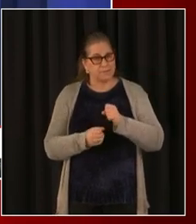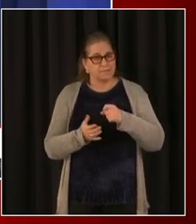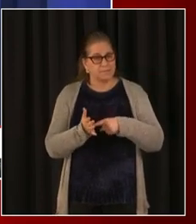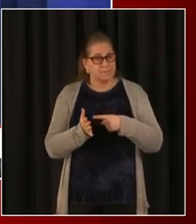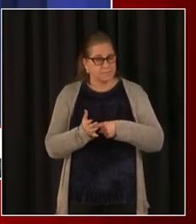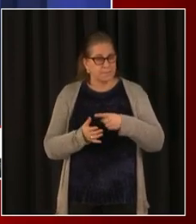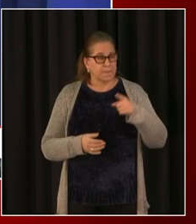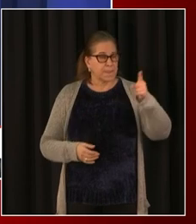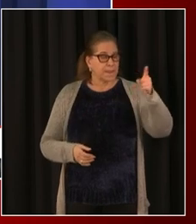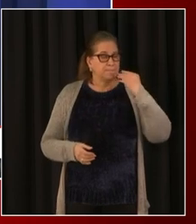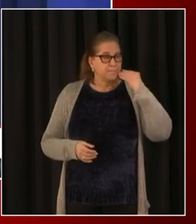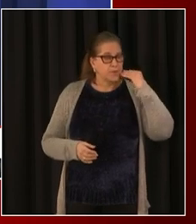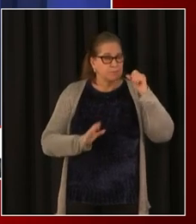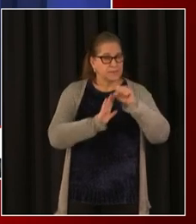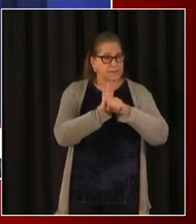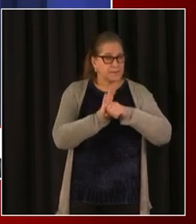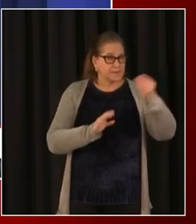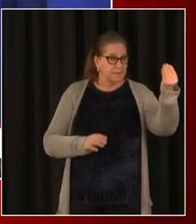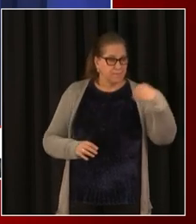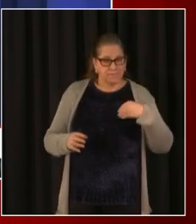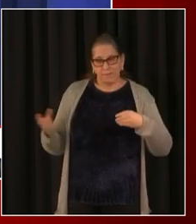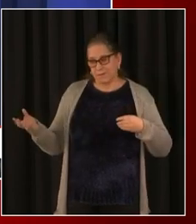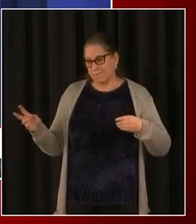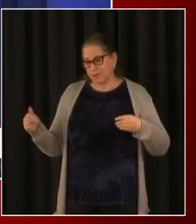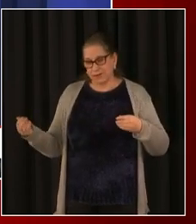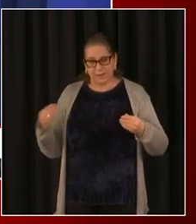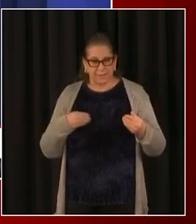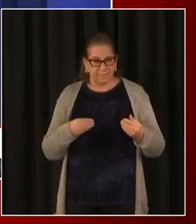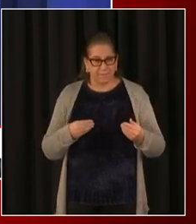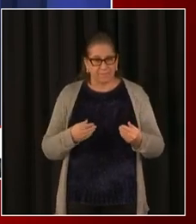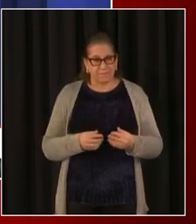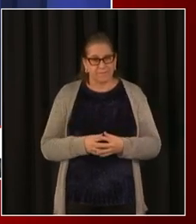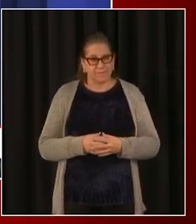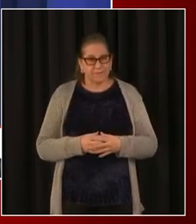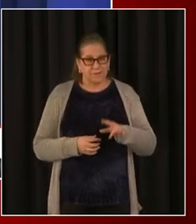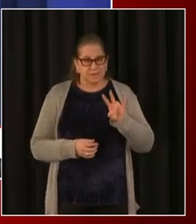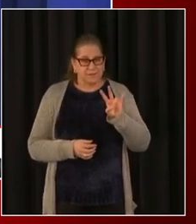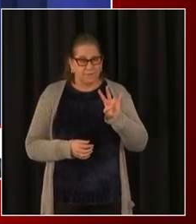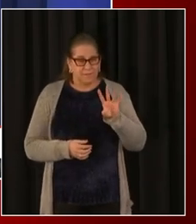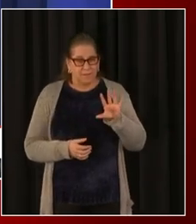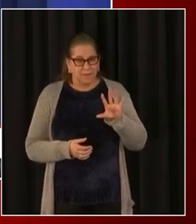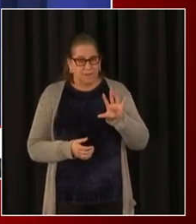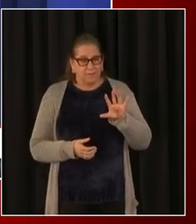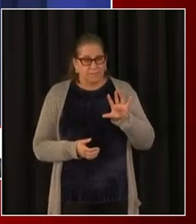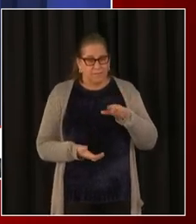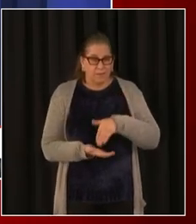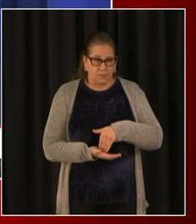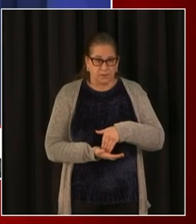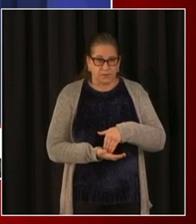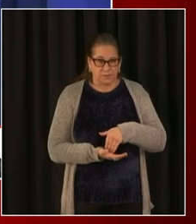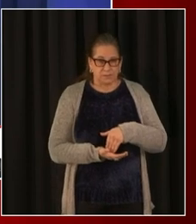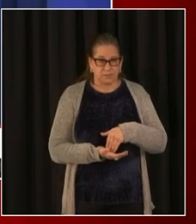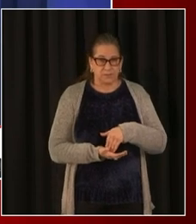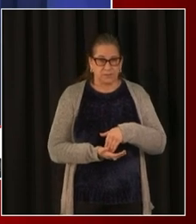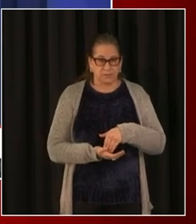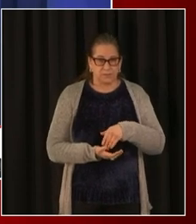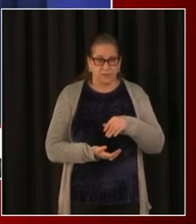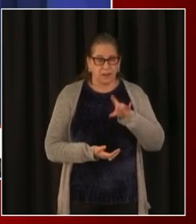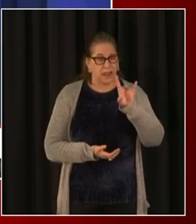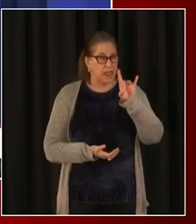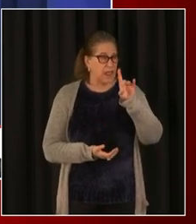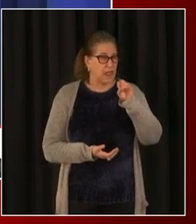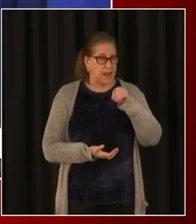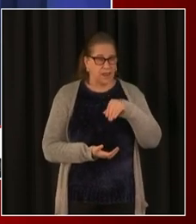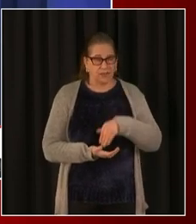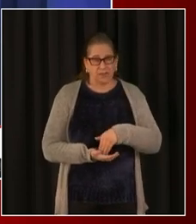because 75% of that 85,000 were not DC residents. Mayor Bowser and Chief Conte, just a couple quick follow-ups on the 6th. There's